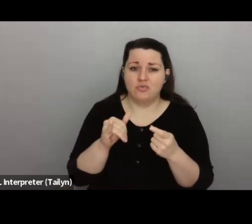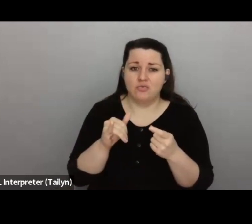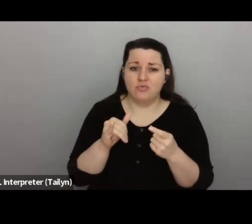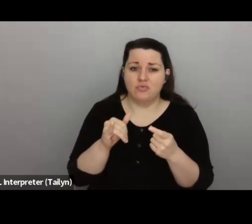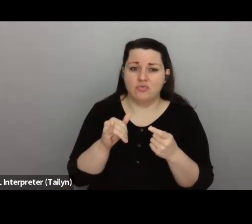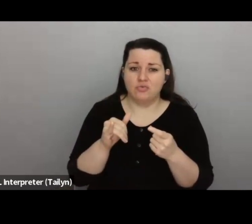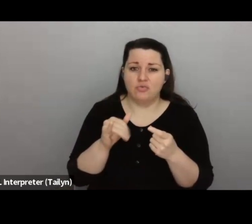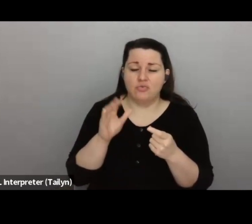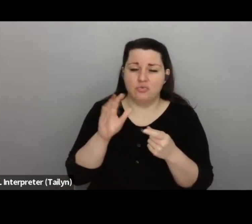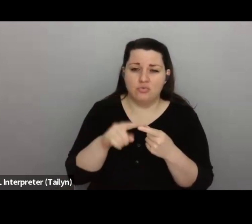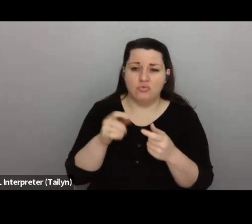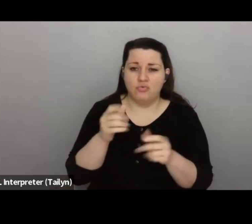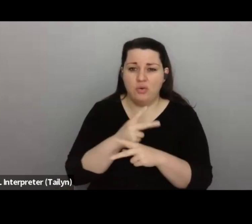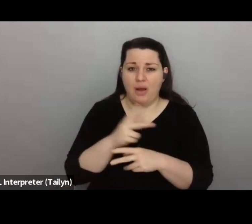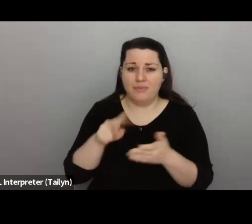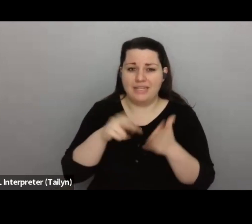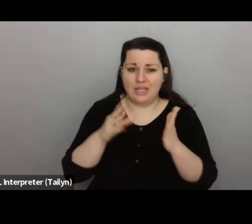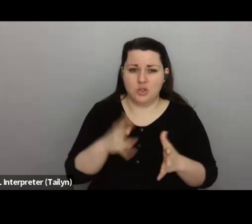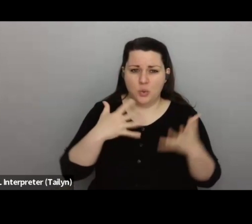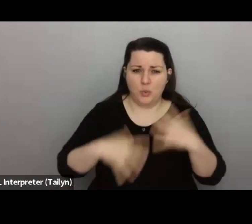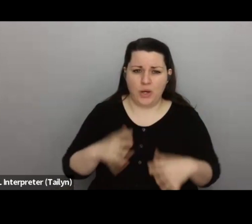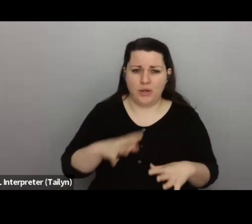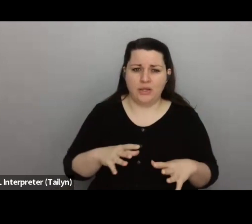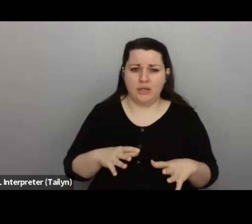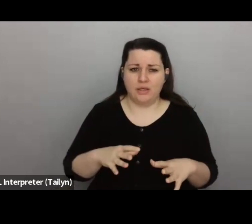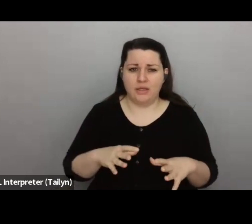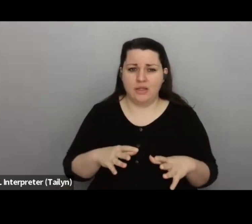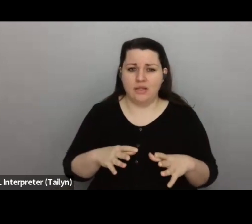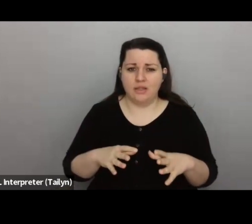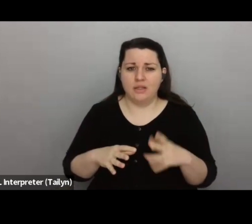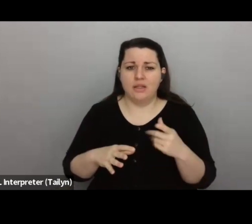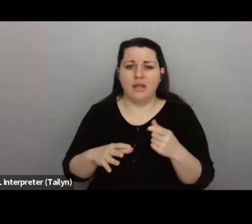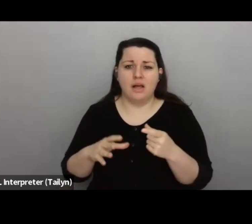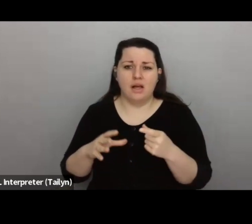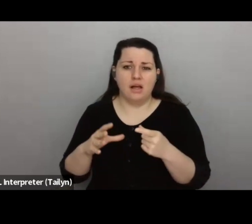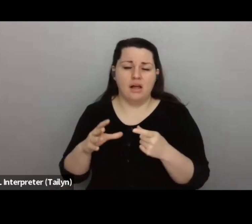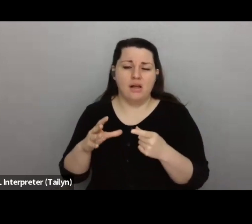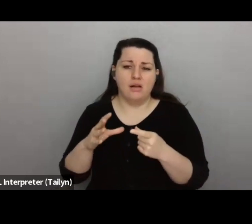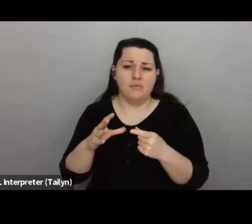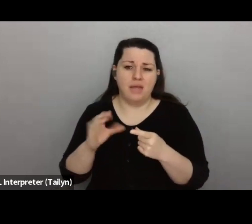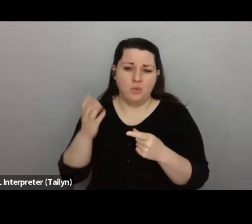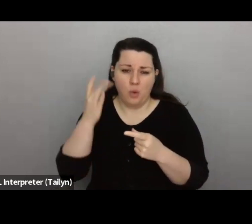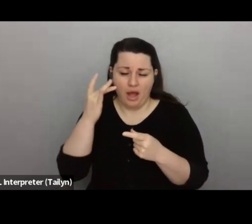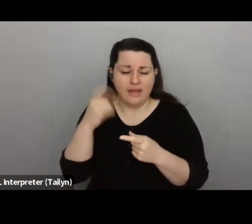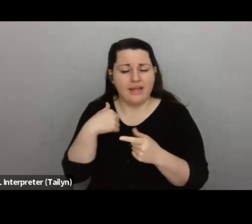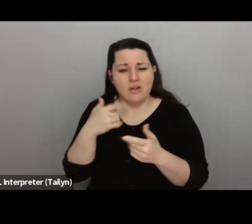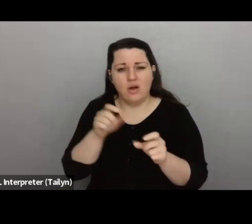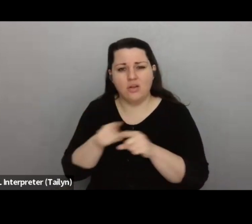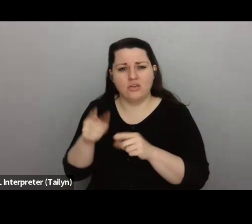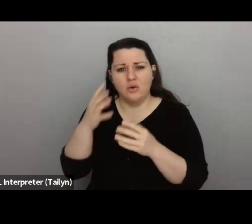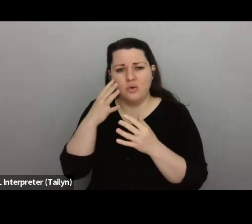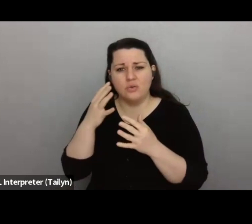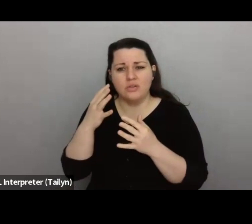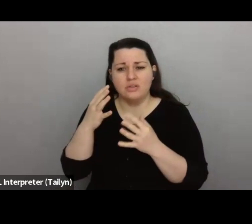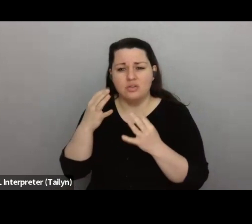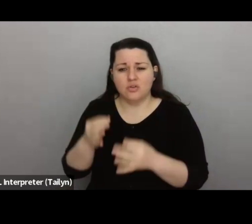and why. And also determining what it is for the dance